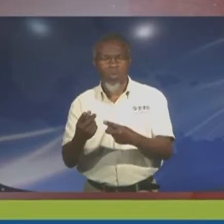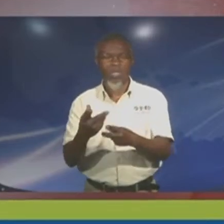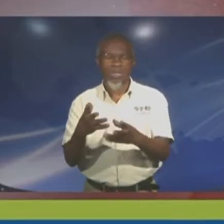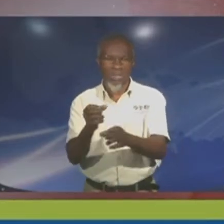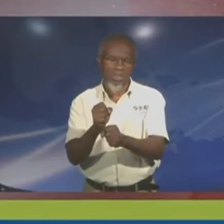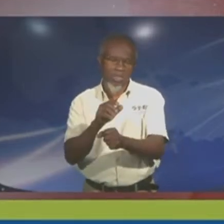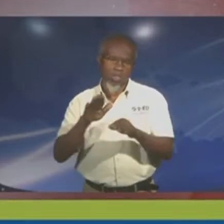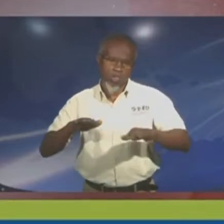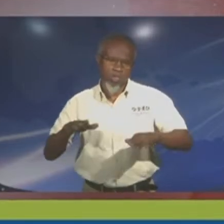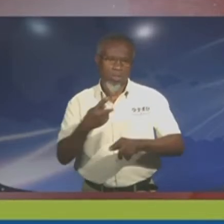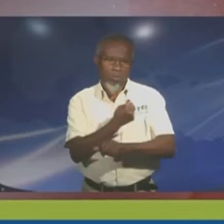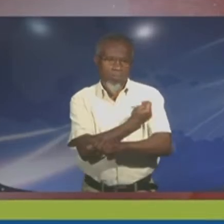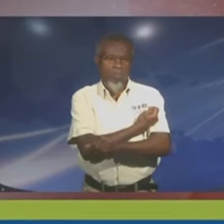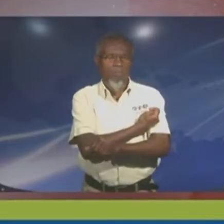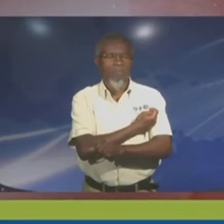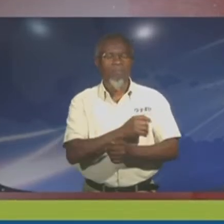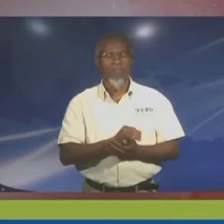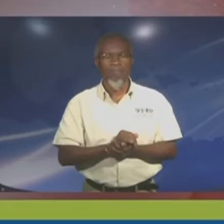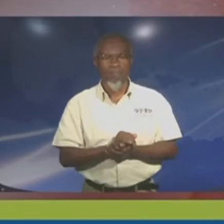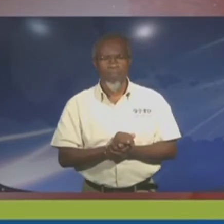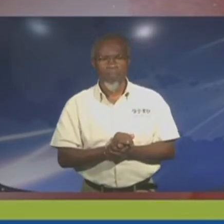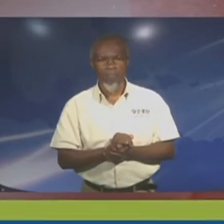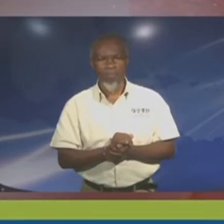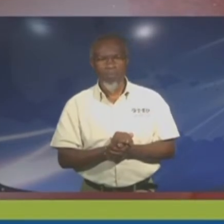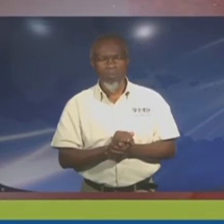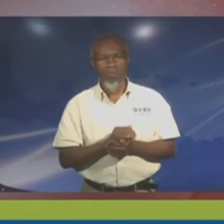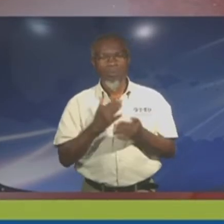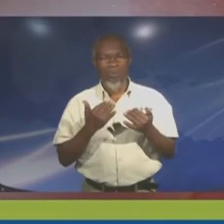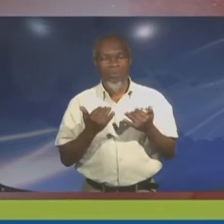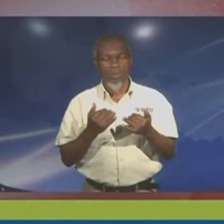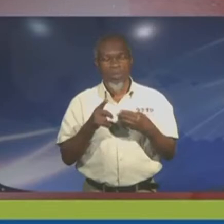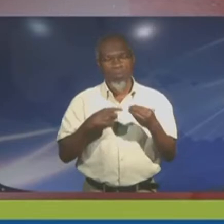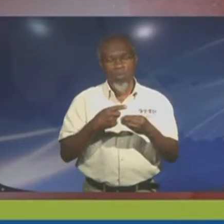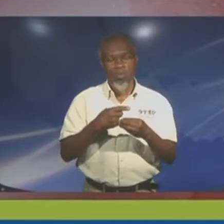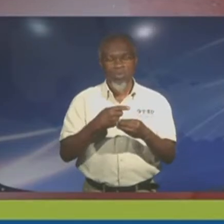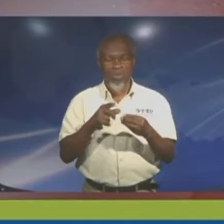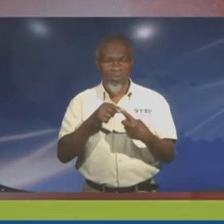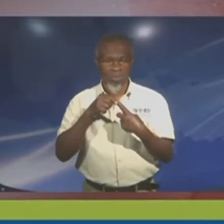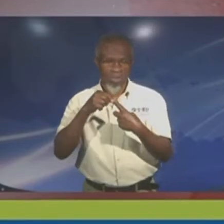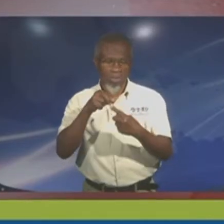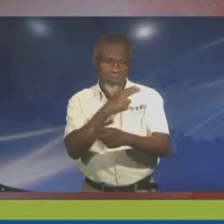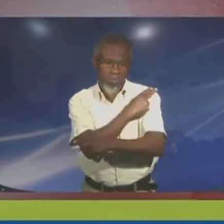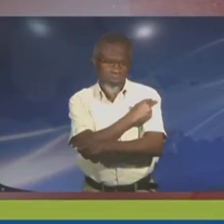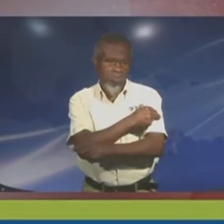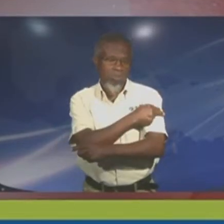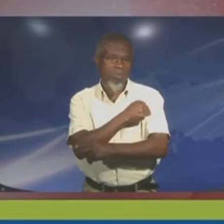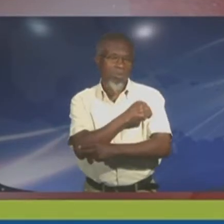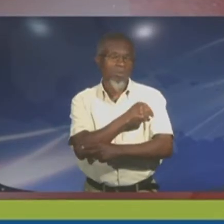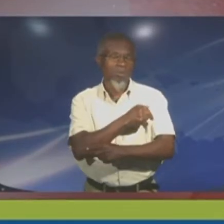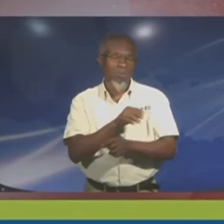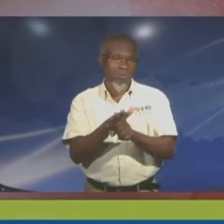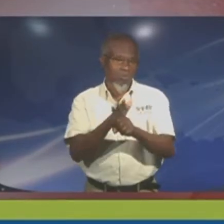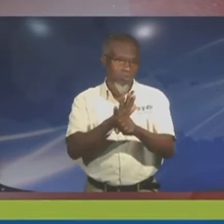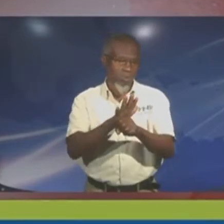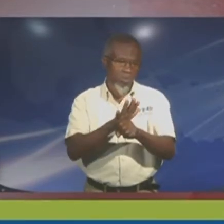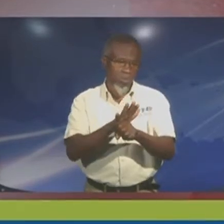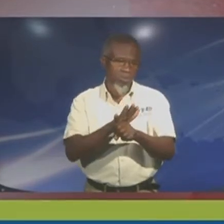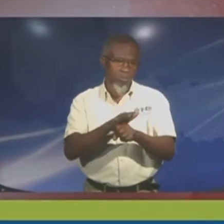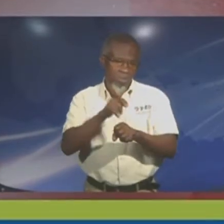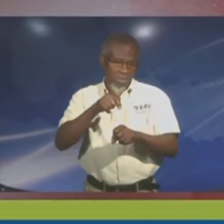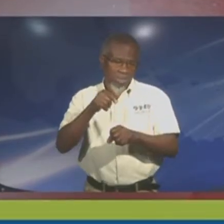your attention to an update on the parallel healthcare system. This morning, the